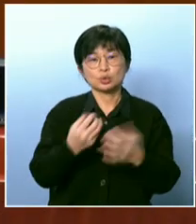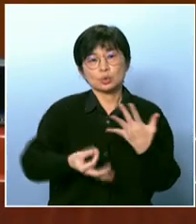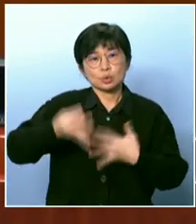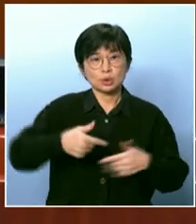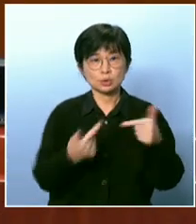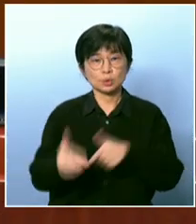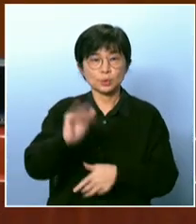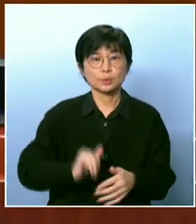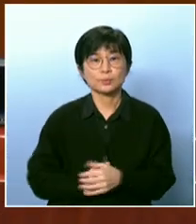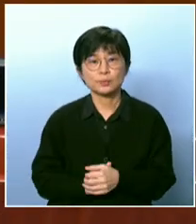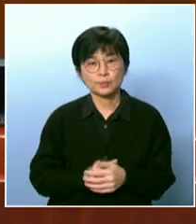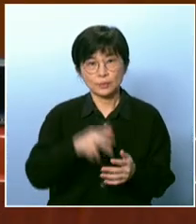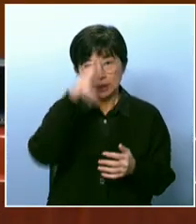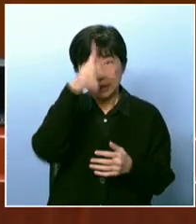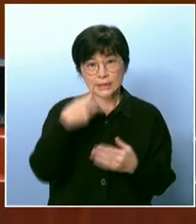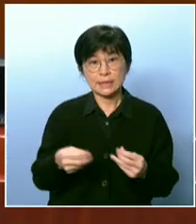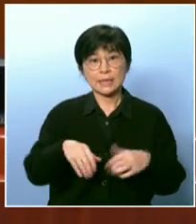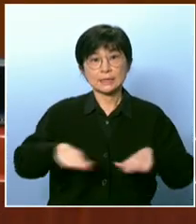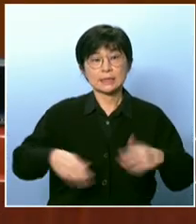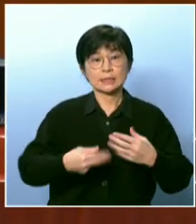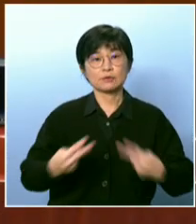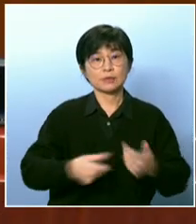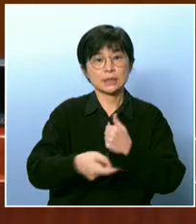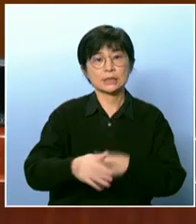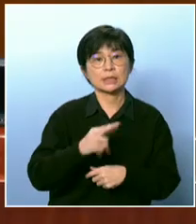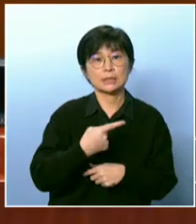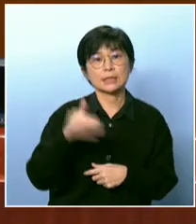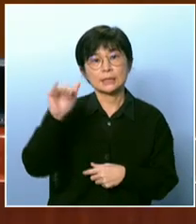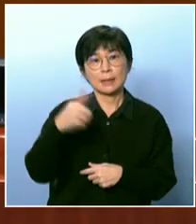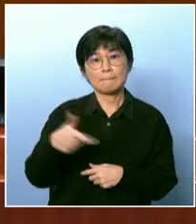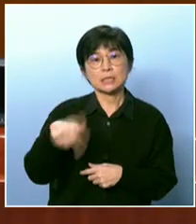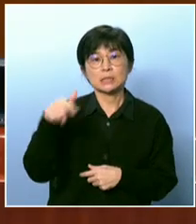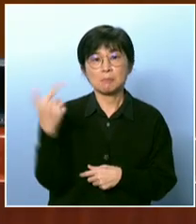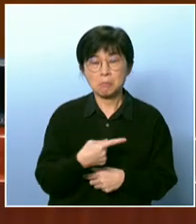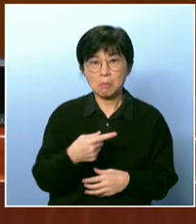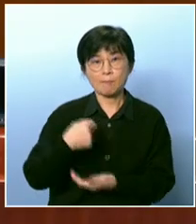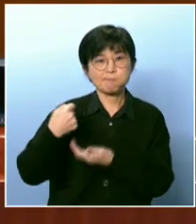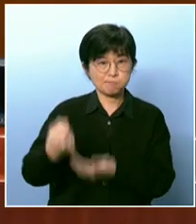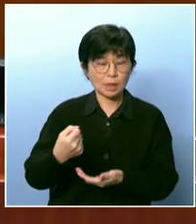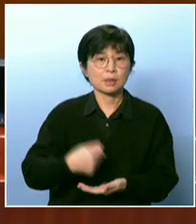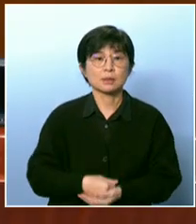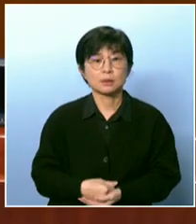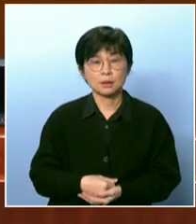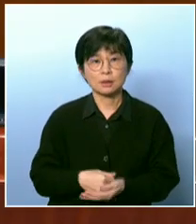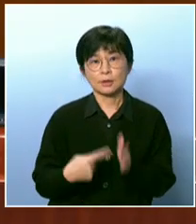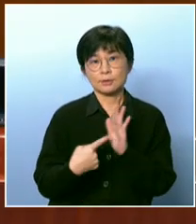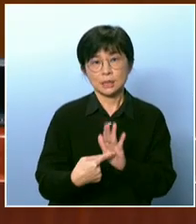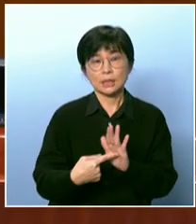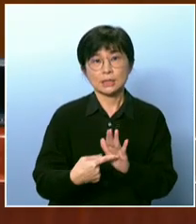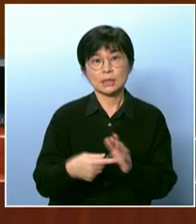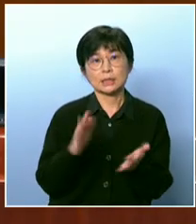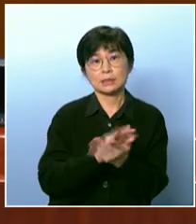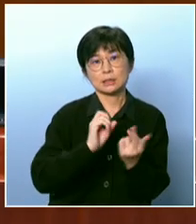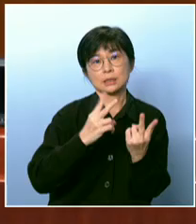district publicity. Thank you. Thank you. So the administration plans